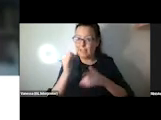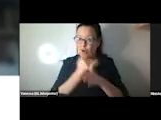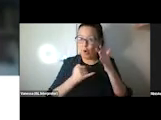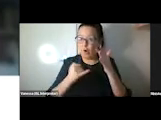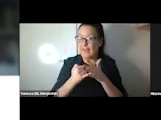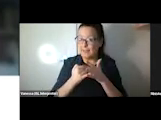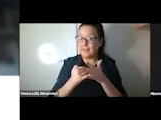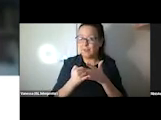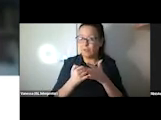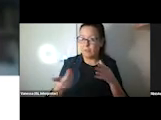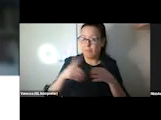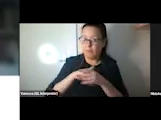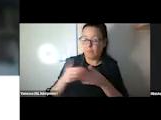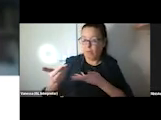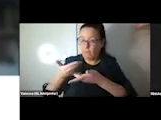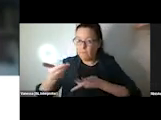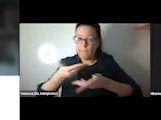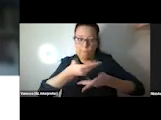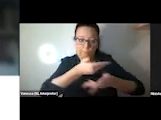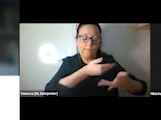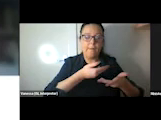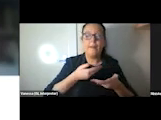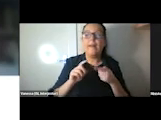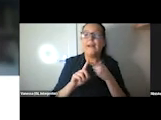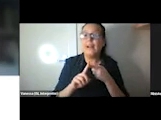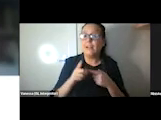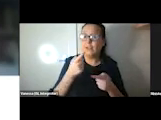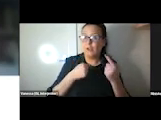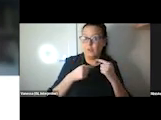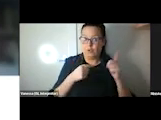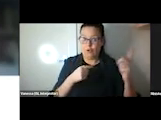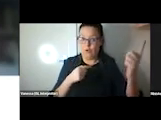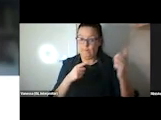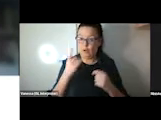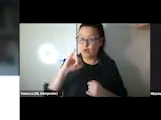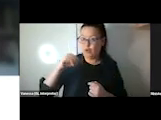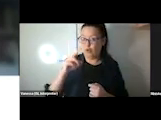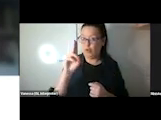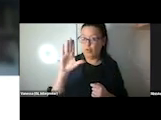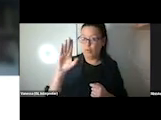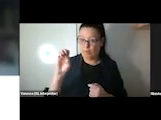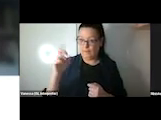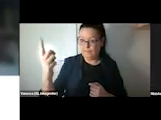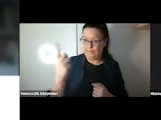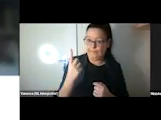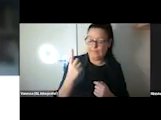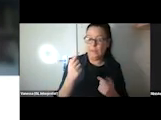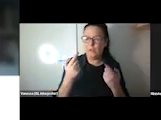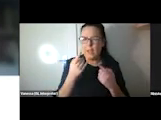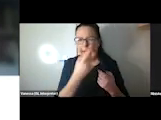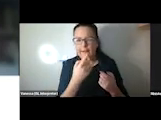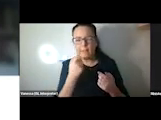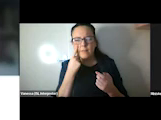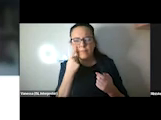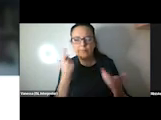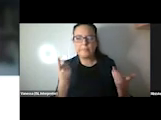When she approached us, and we in turn approached the National Council for the Blind in Ireland to look at some of